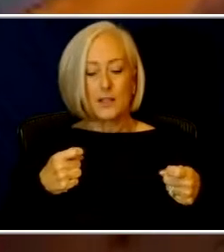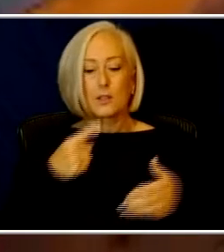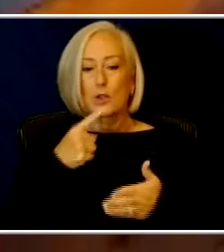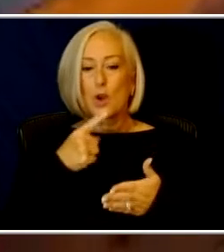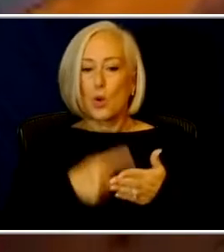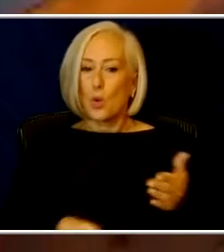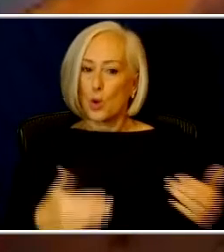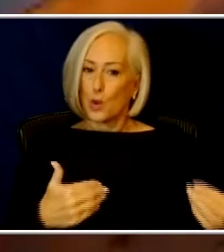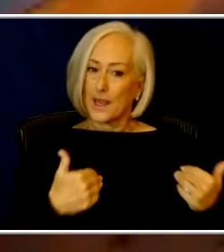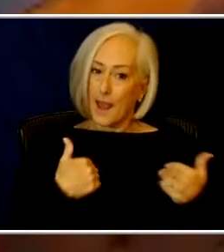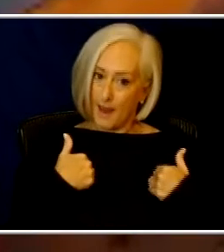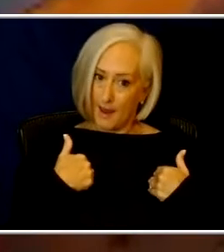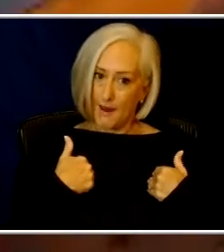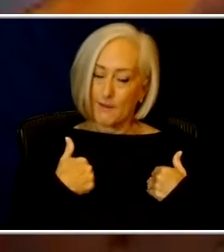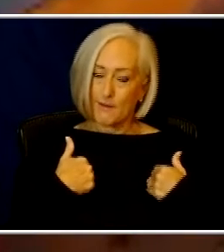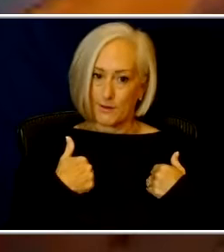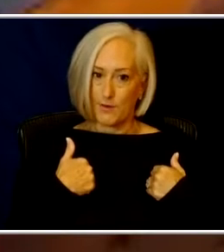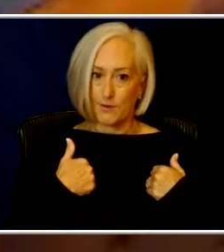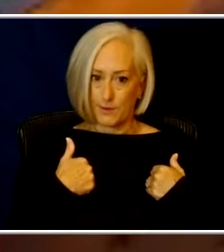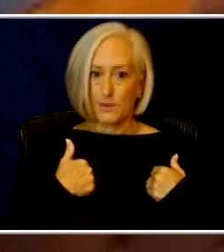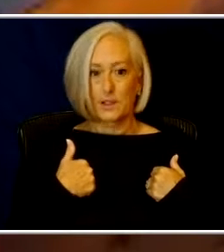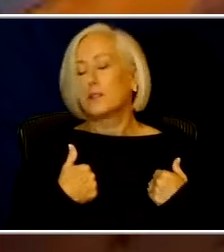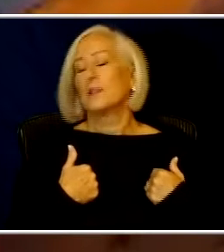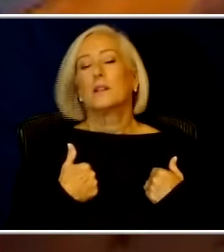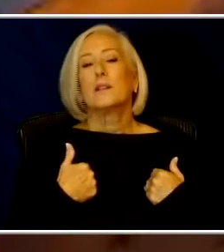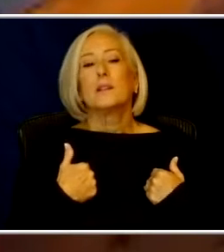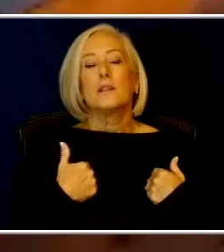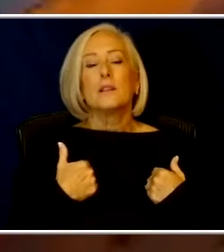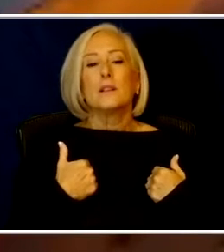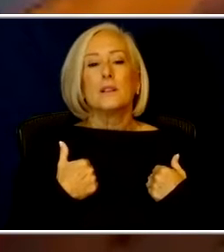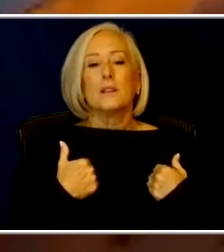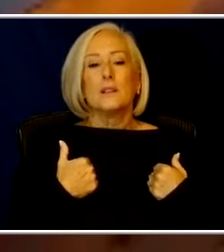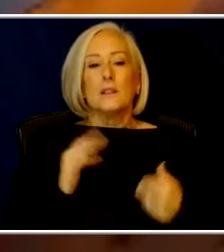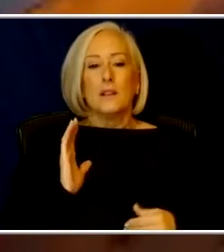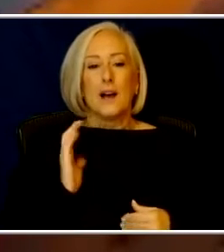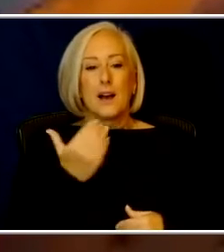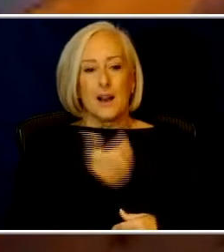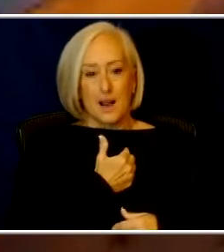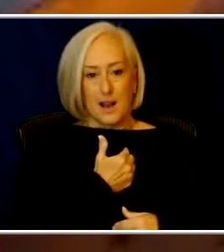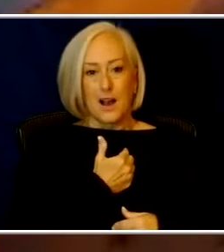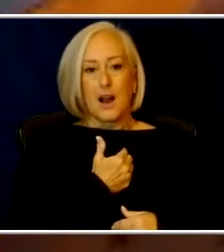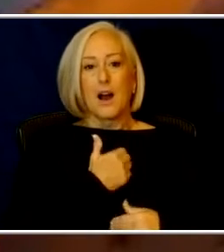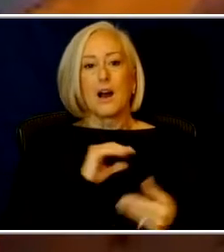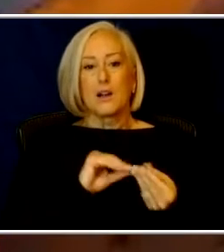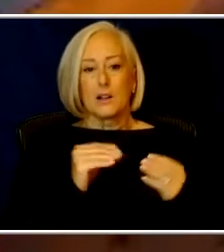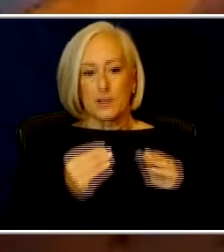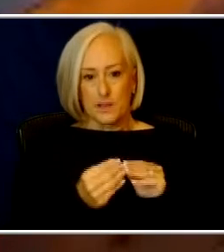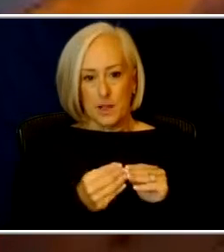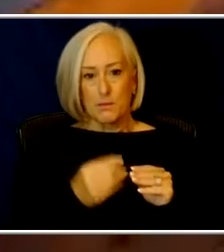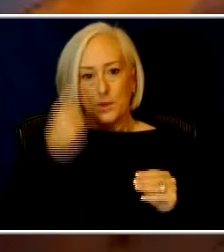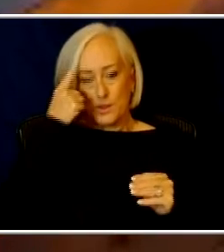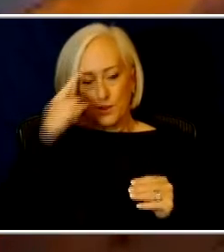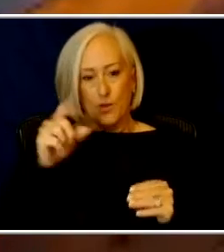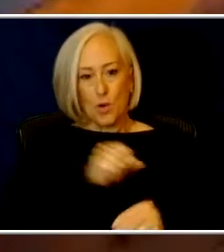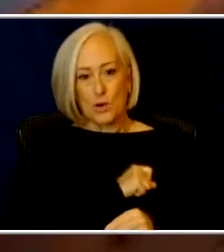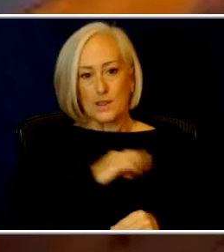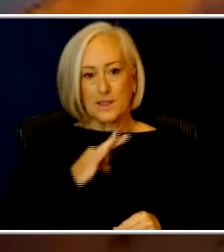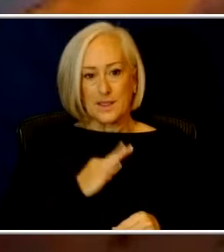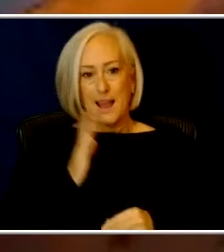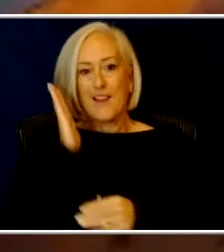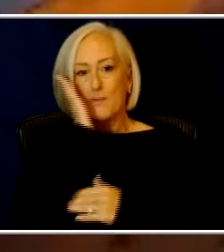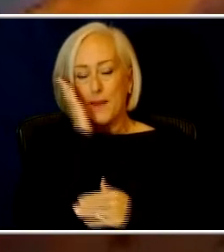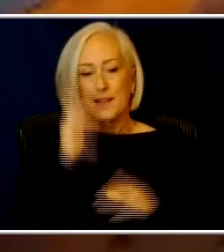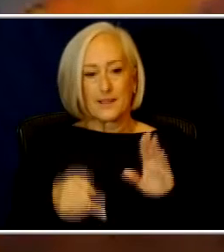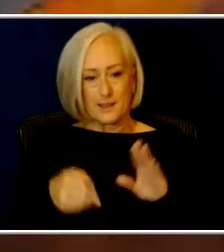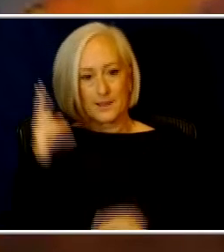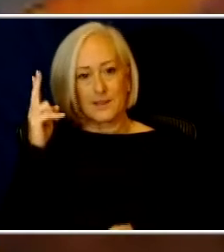As was mentioned, our occupancy rates for our staff beds run very high. And fortunately,